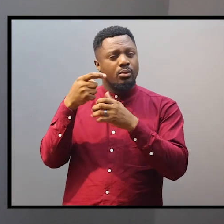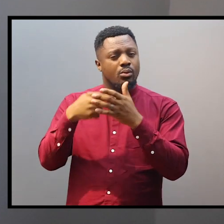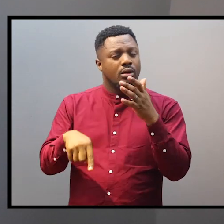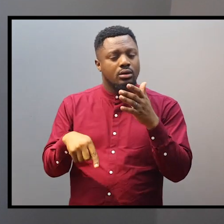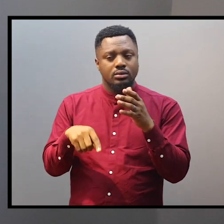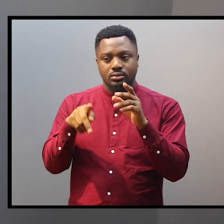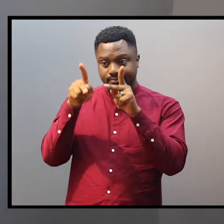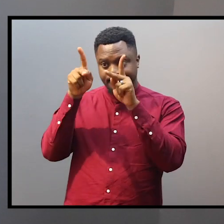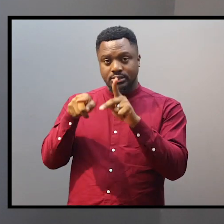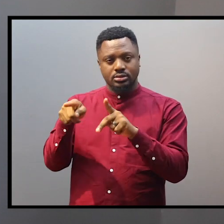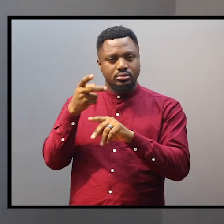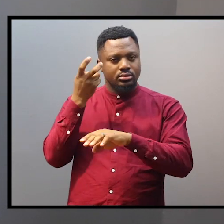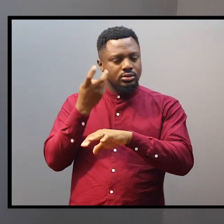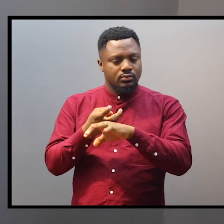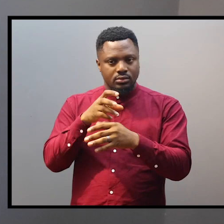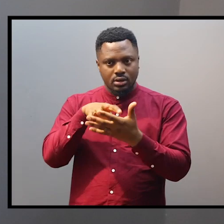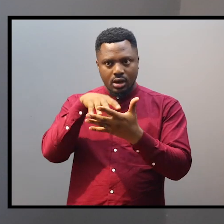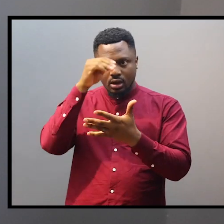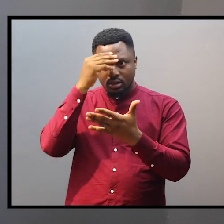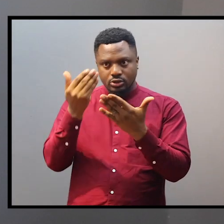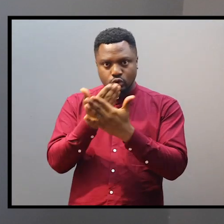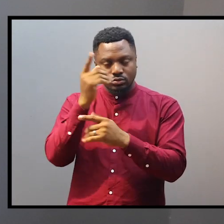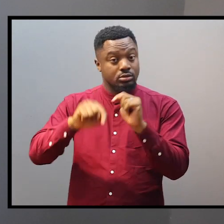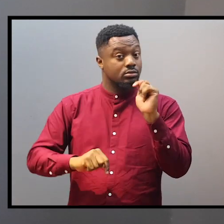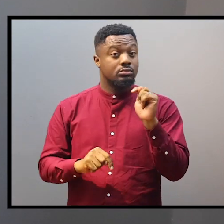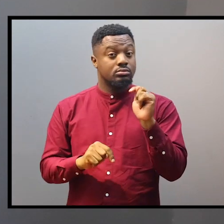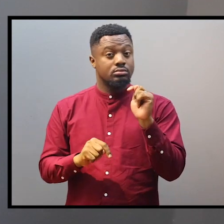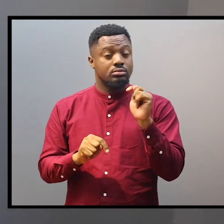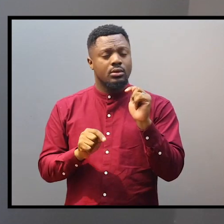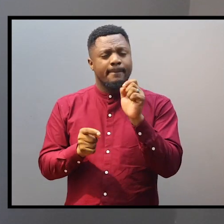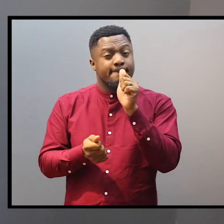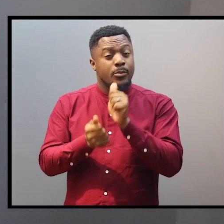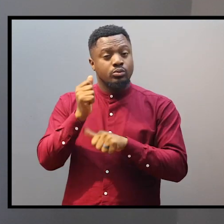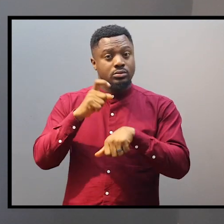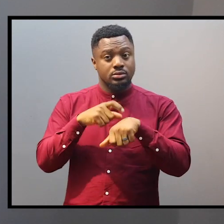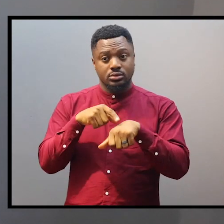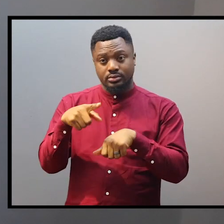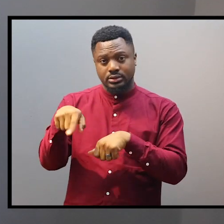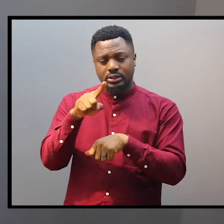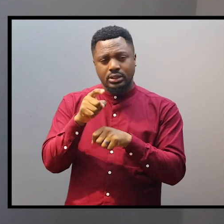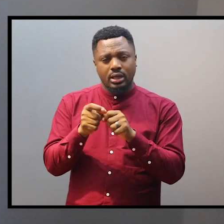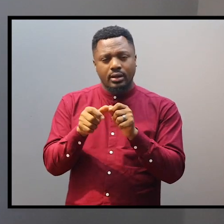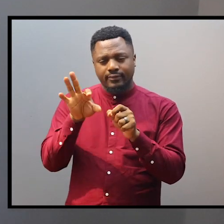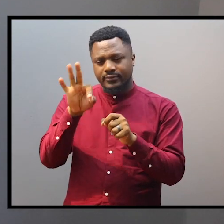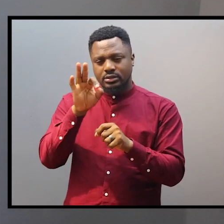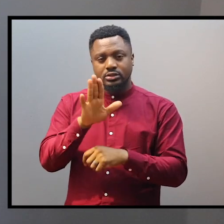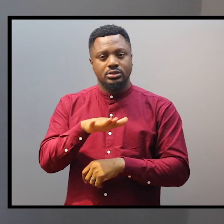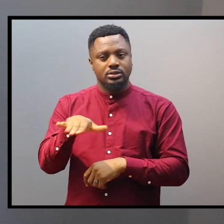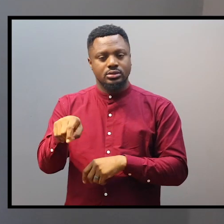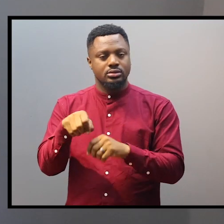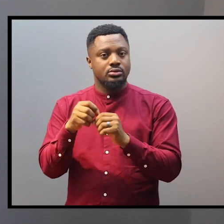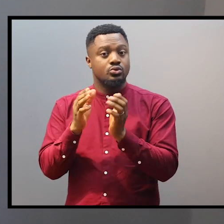is the difficulty learning new skills. And this is often seen in the